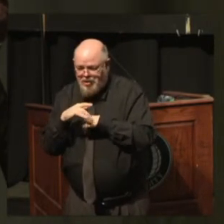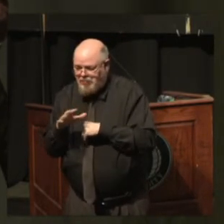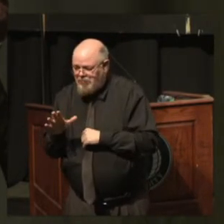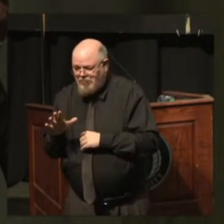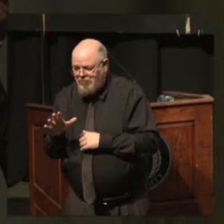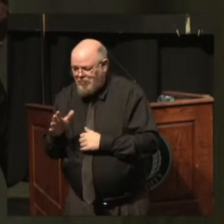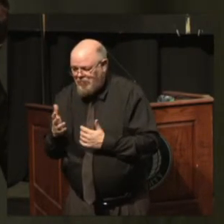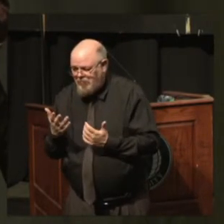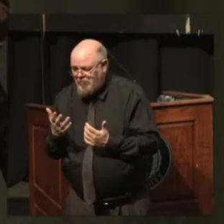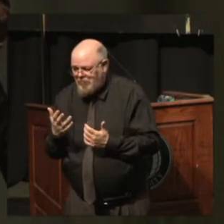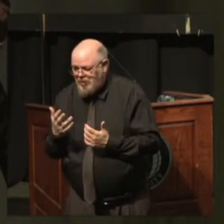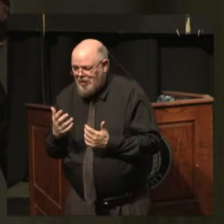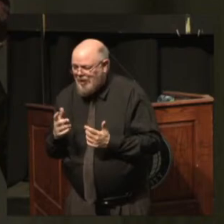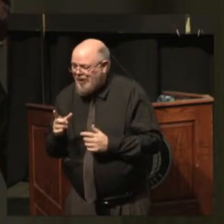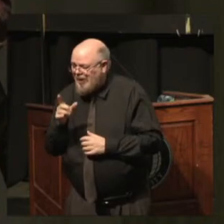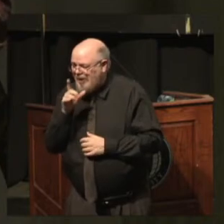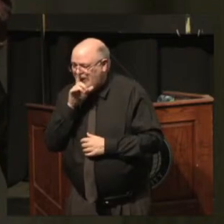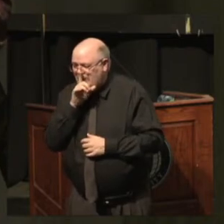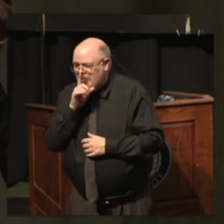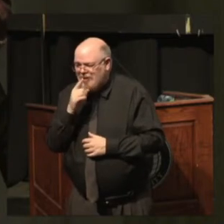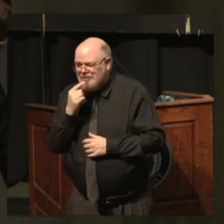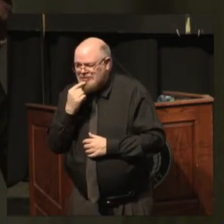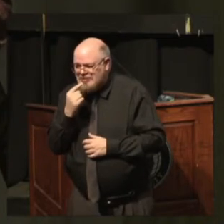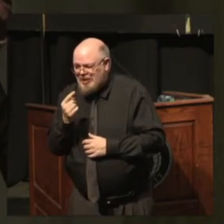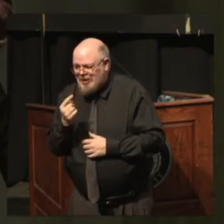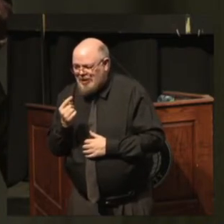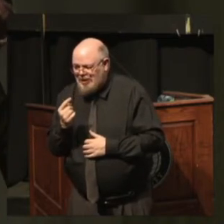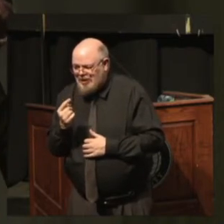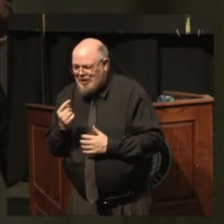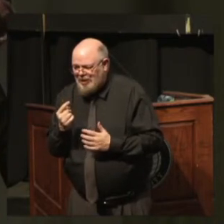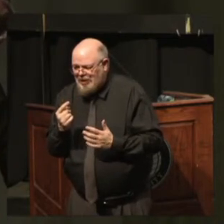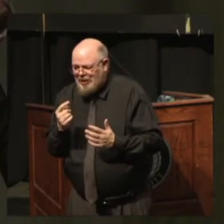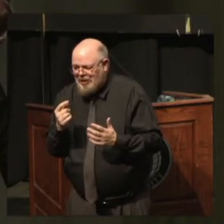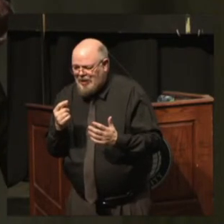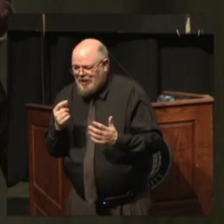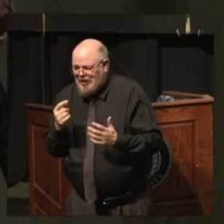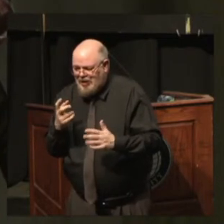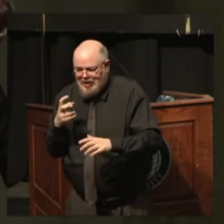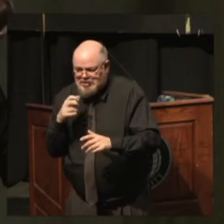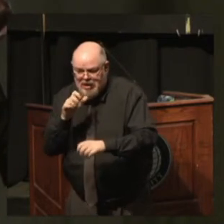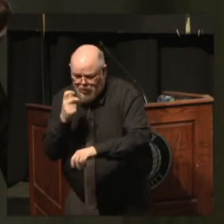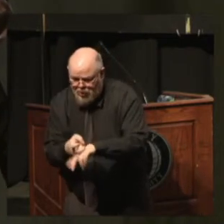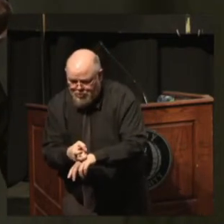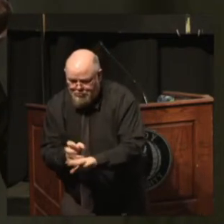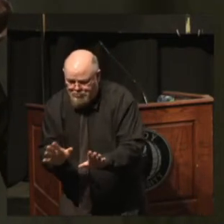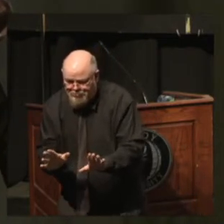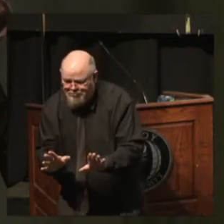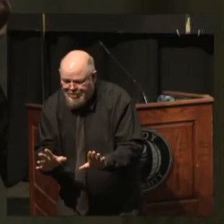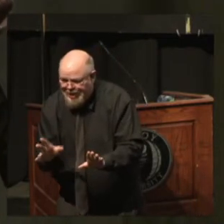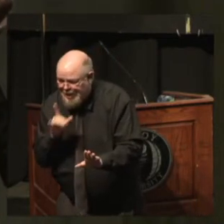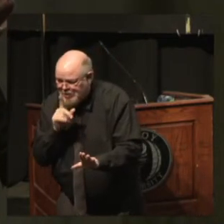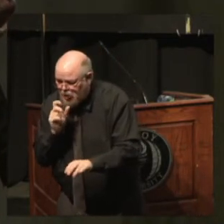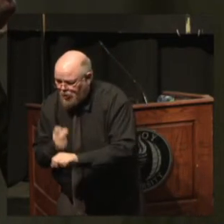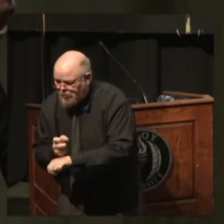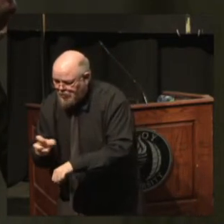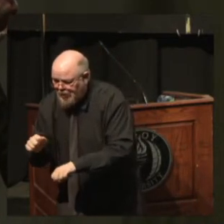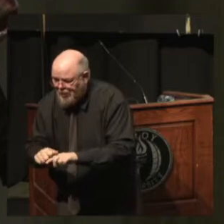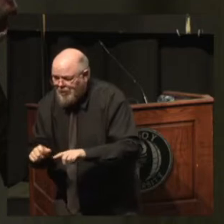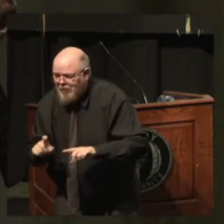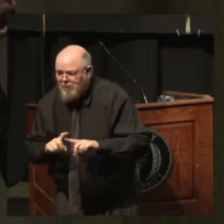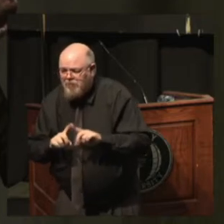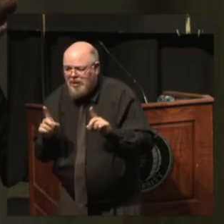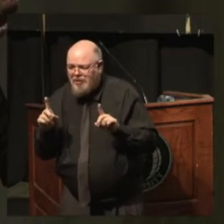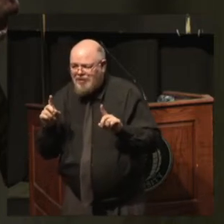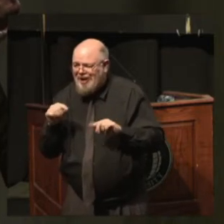hard. My wife would tell you. I'm not saying there are times, there are moments. But for the most part, right from the beginning, I can't stay